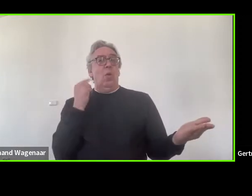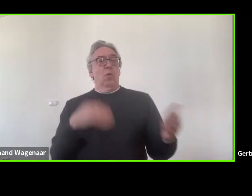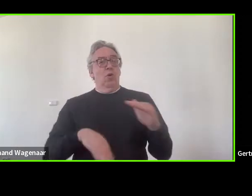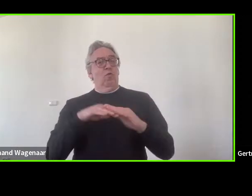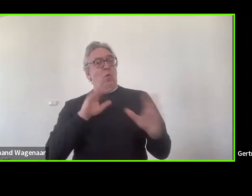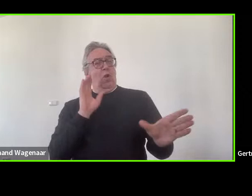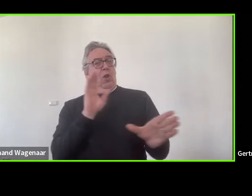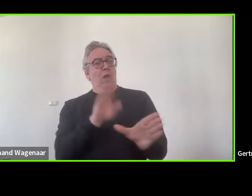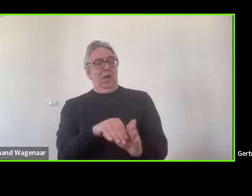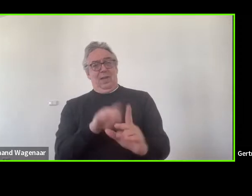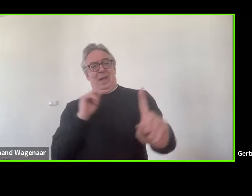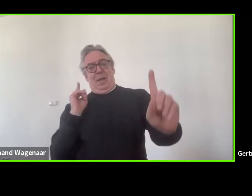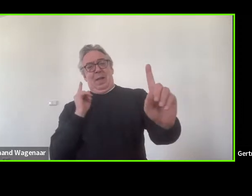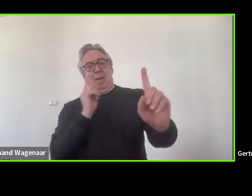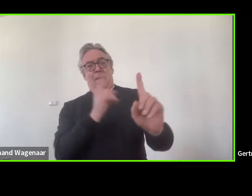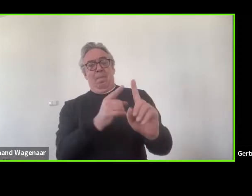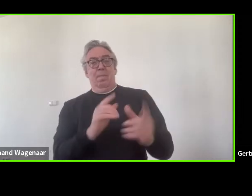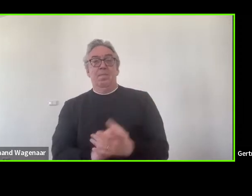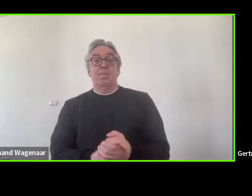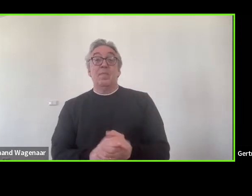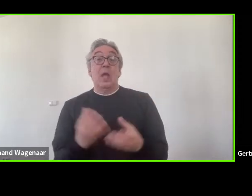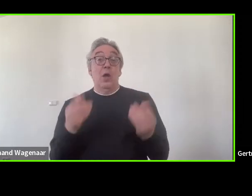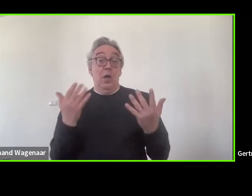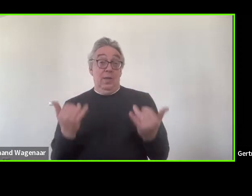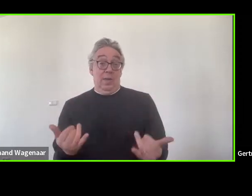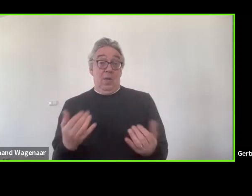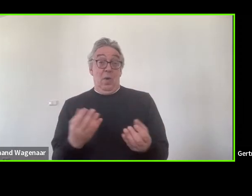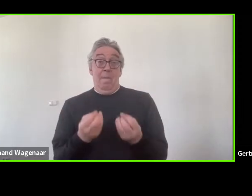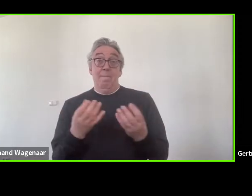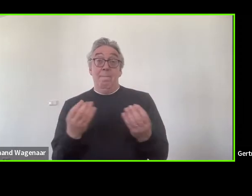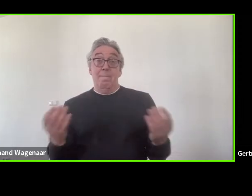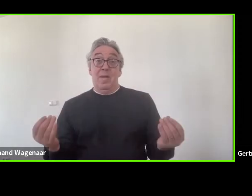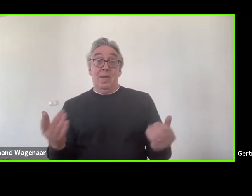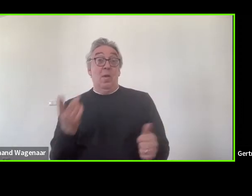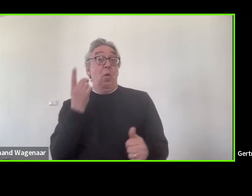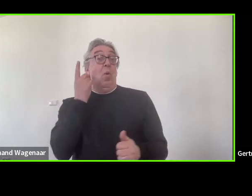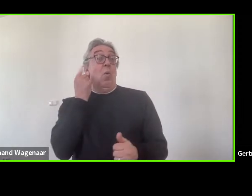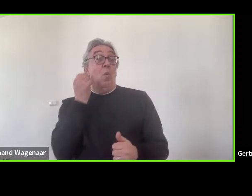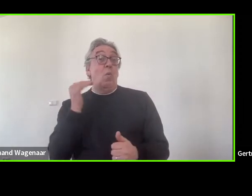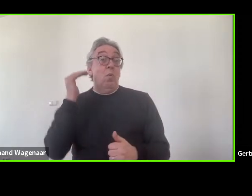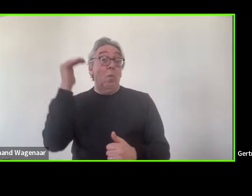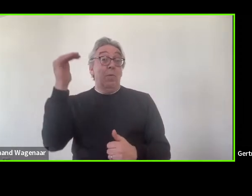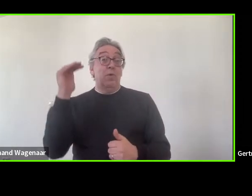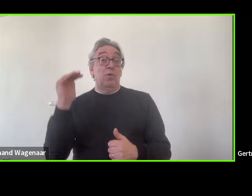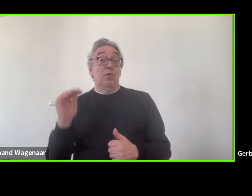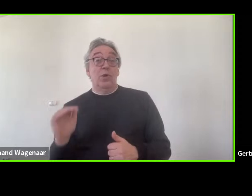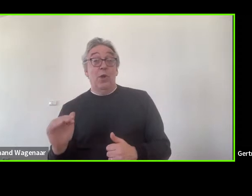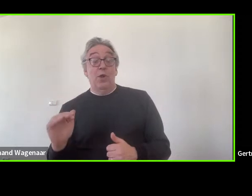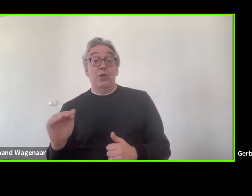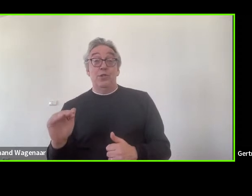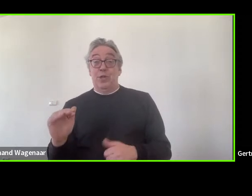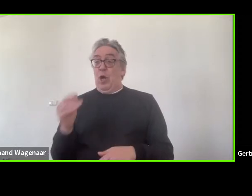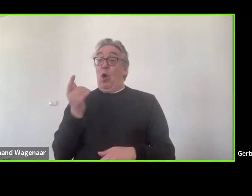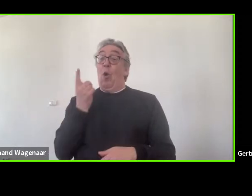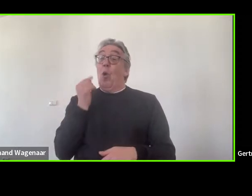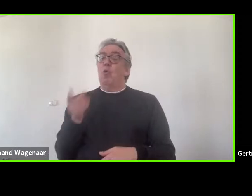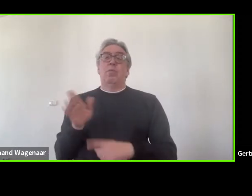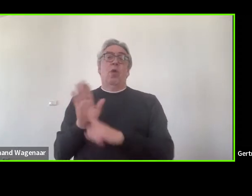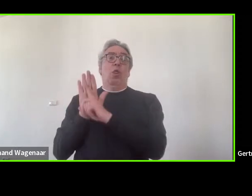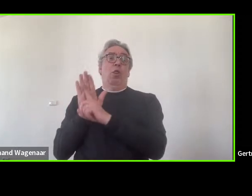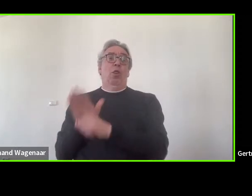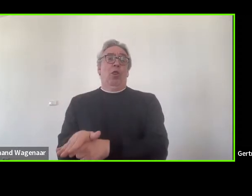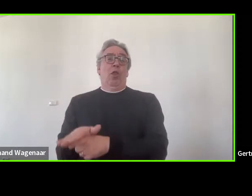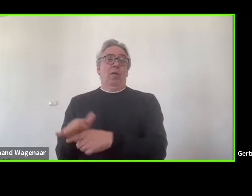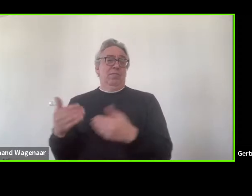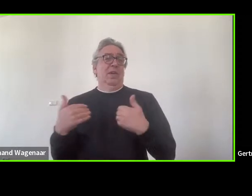globe, many women and girls face discrimination on the basis of their gender.